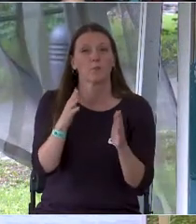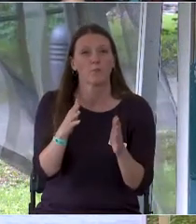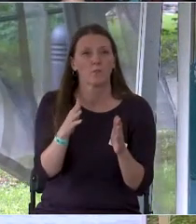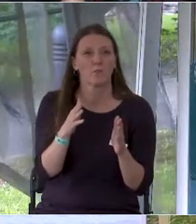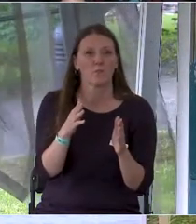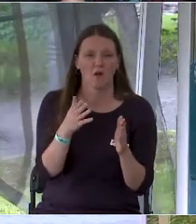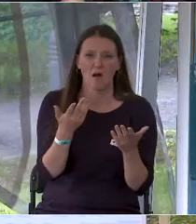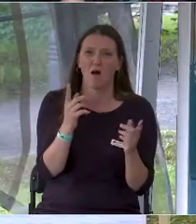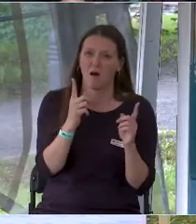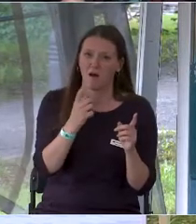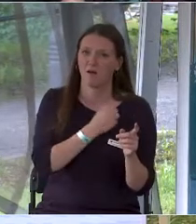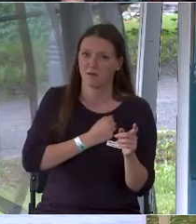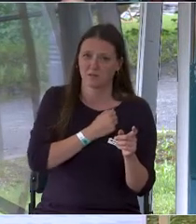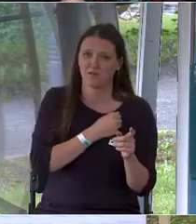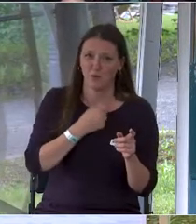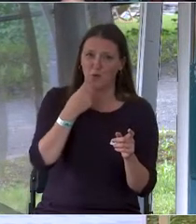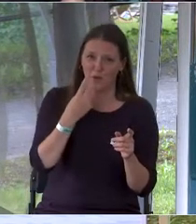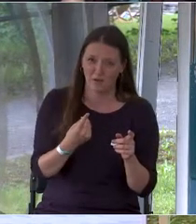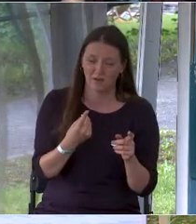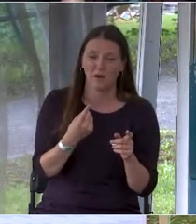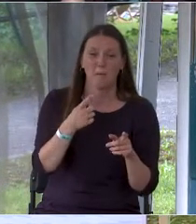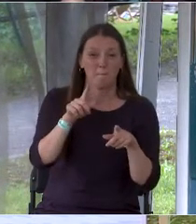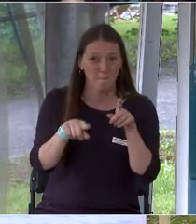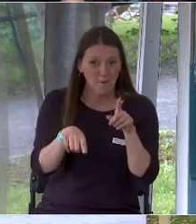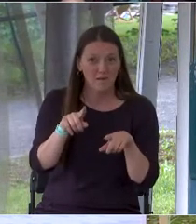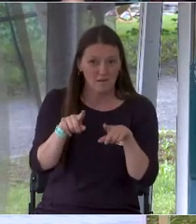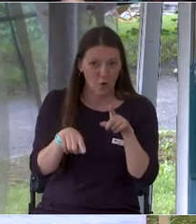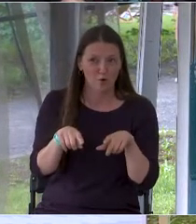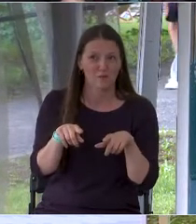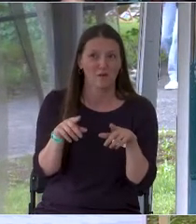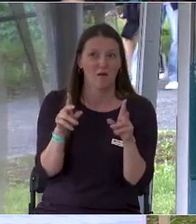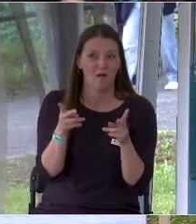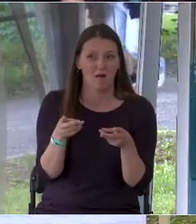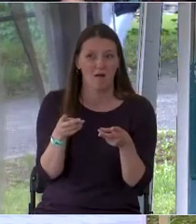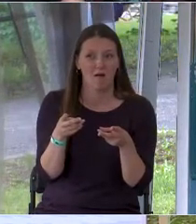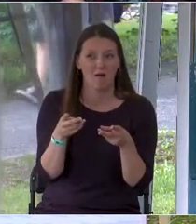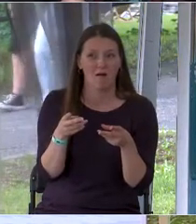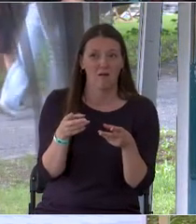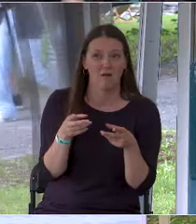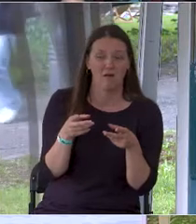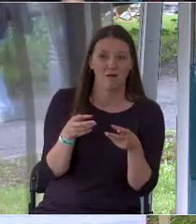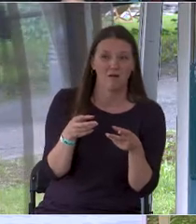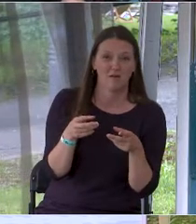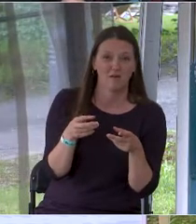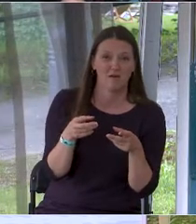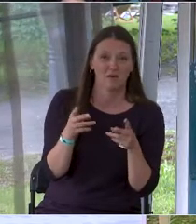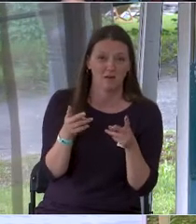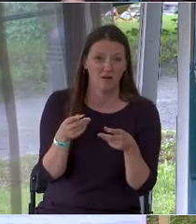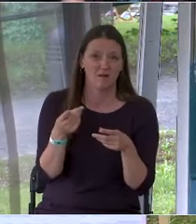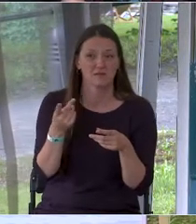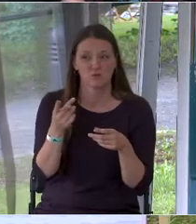sorry to say, but sometimes the people who have not been to or from the members of the